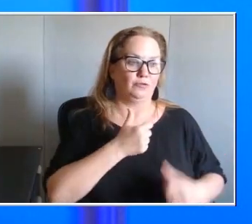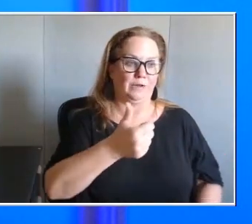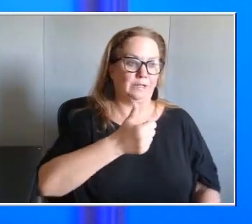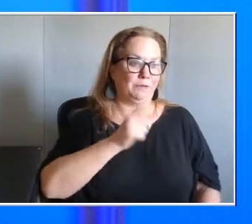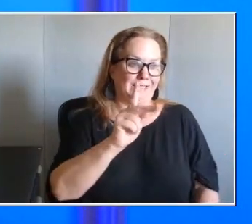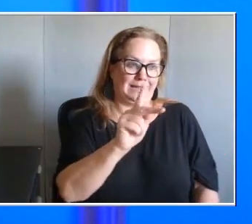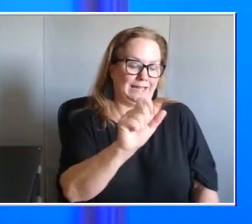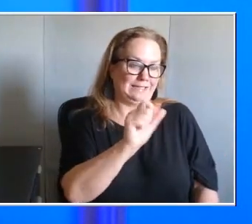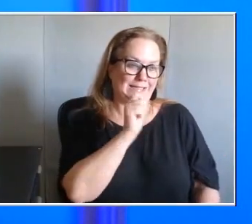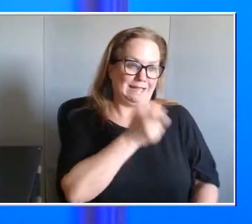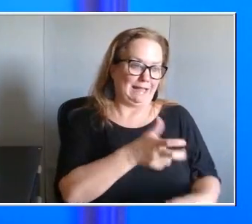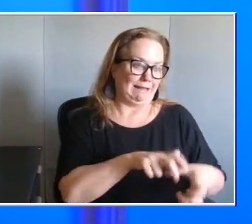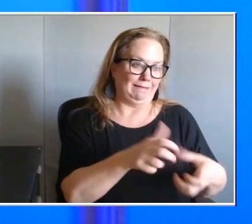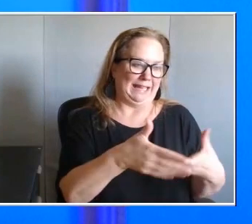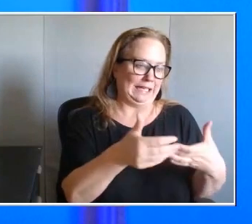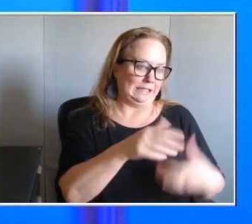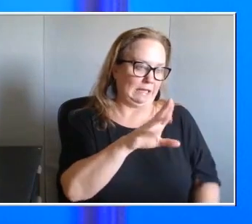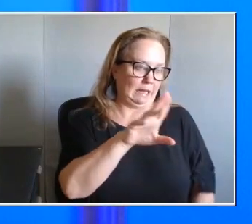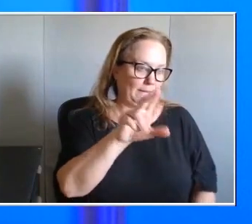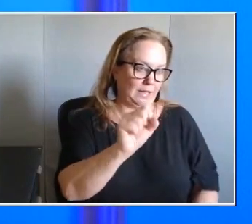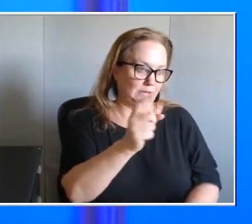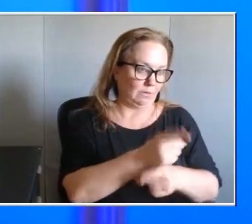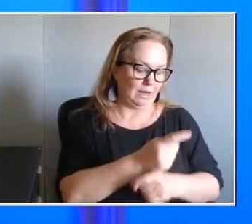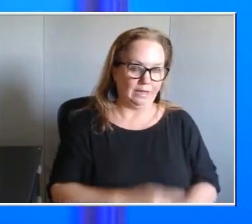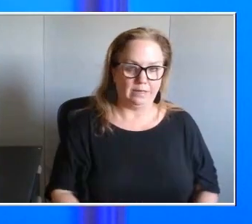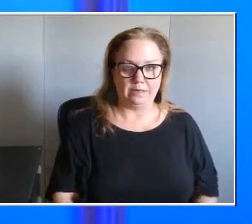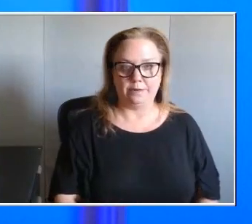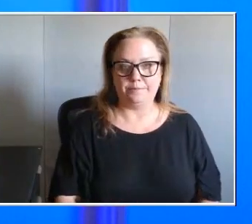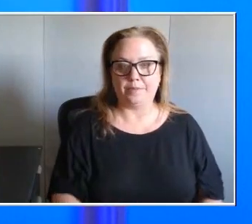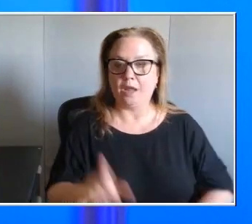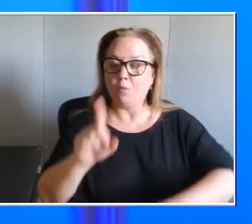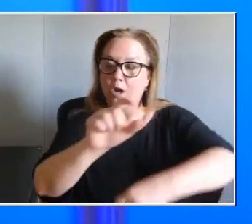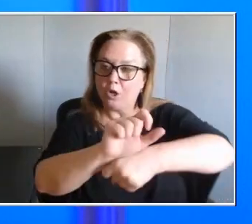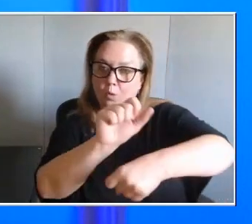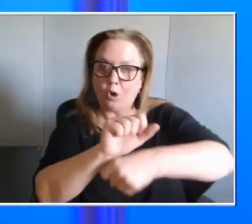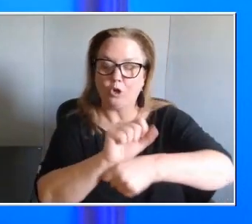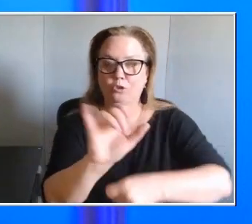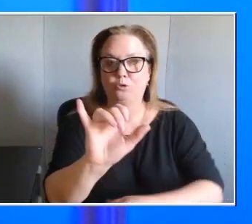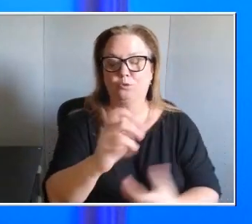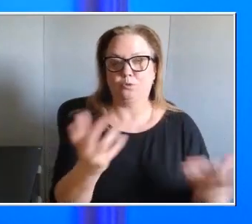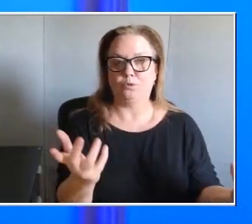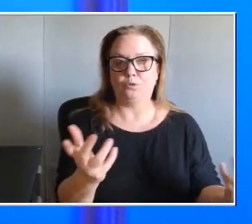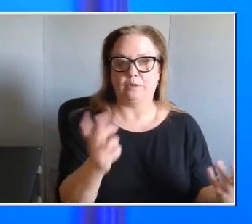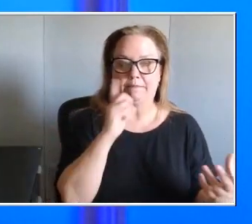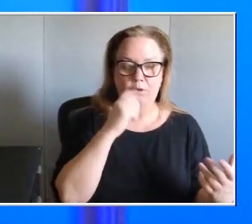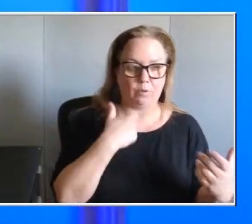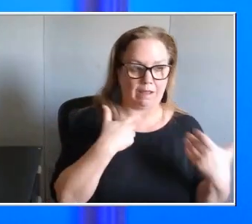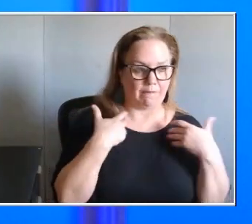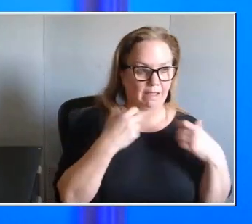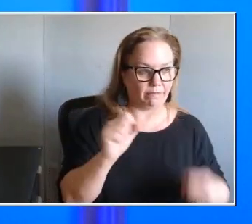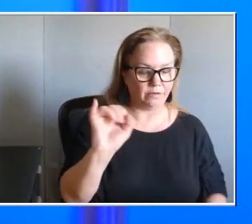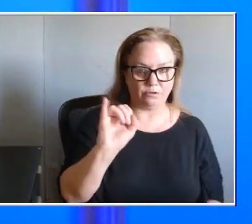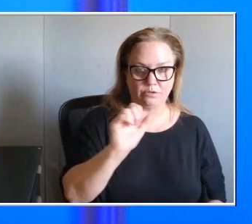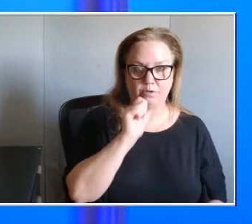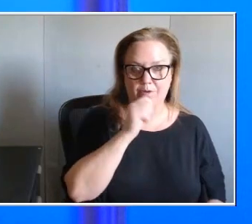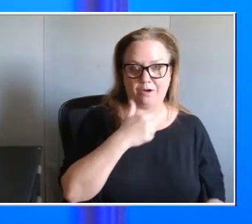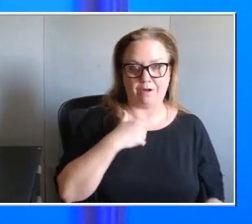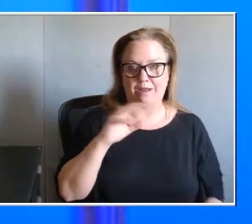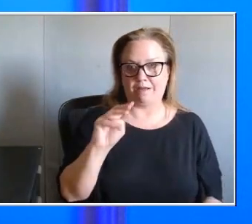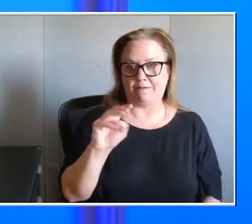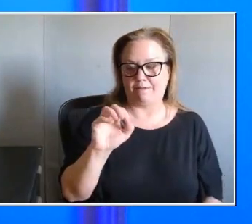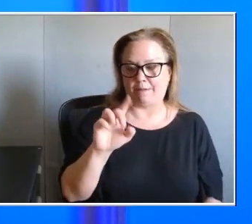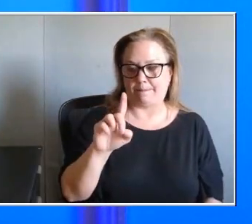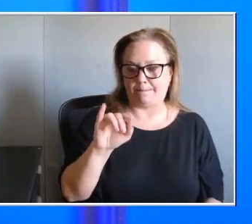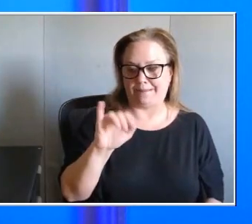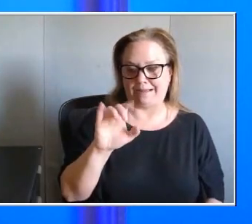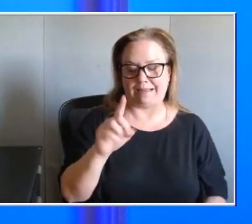to take a bus somewhere, right? And so, and then where you work is whether or not you have health insurance. We do not have Medicaid expansion. So whether or